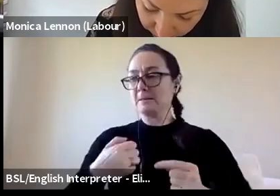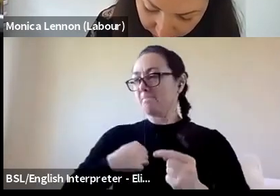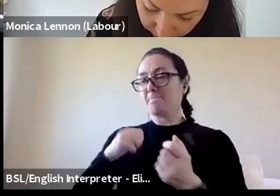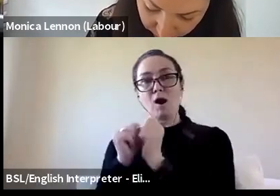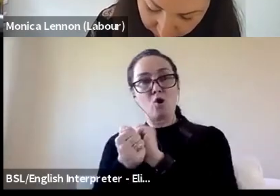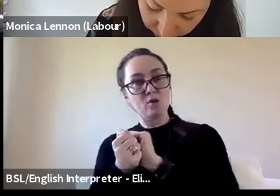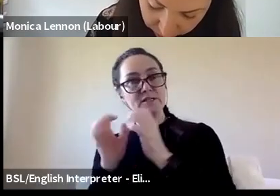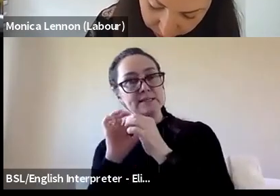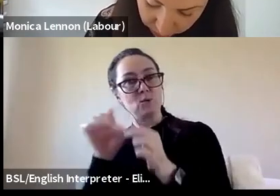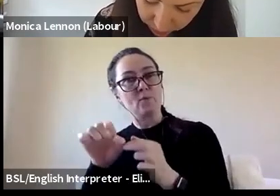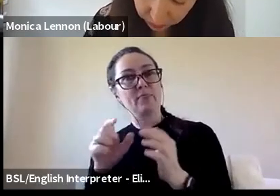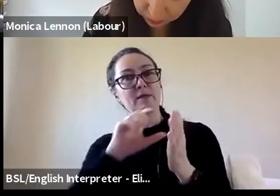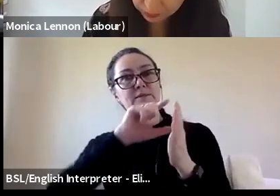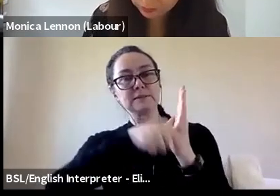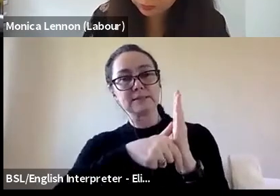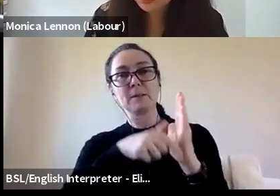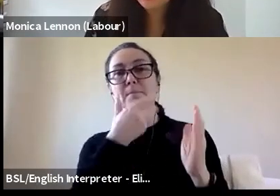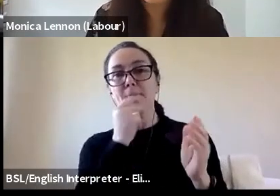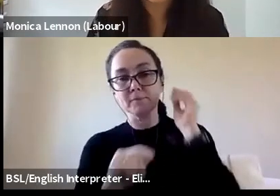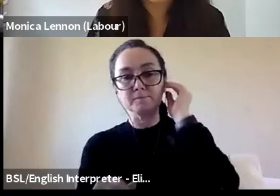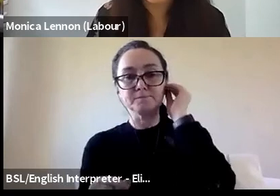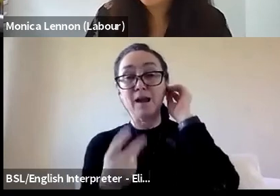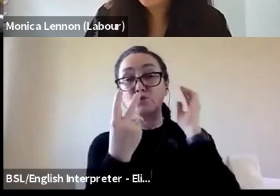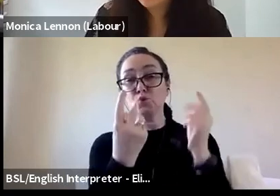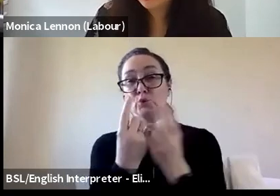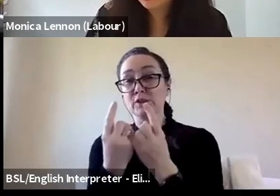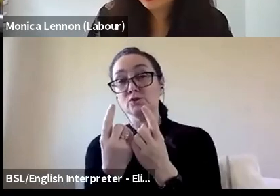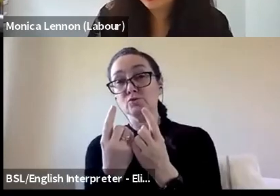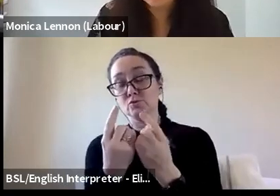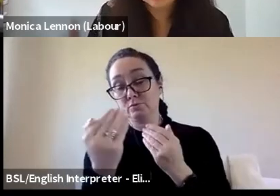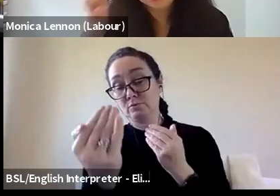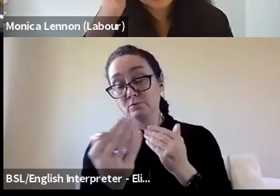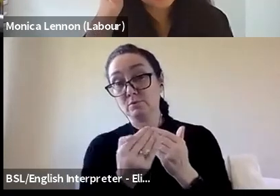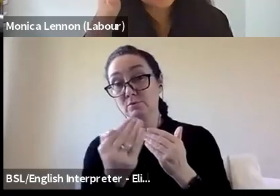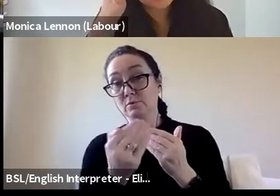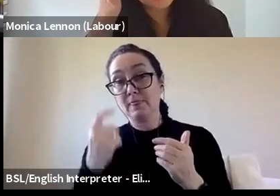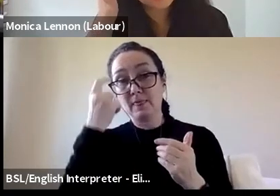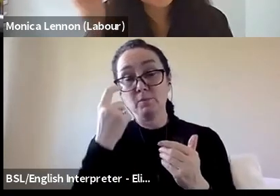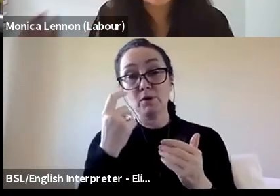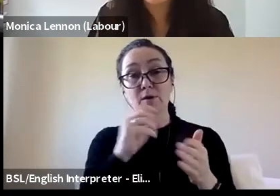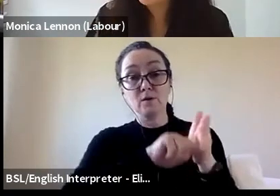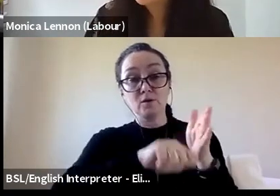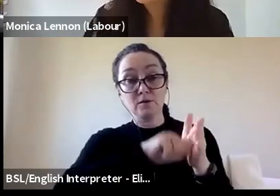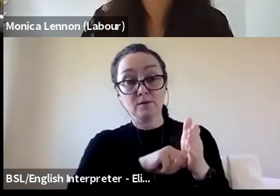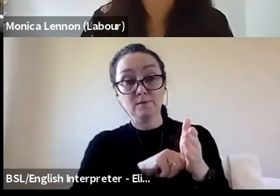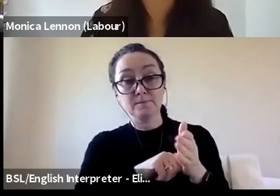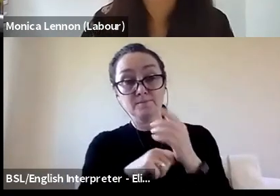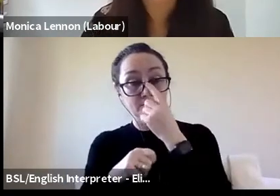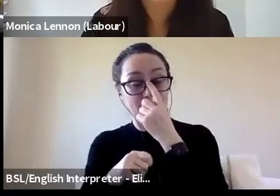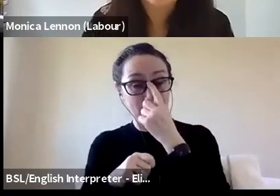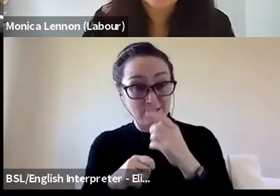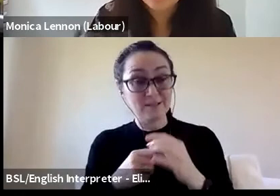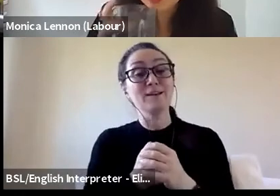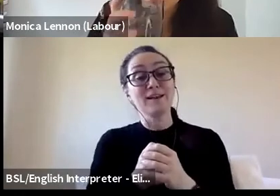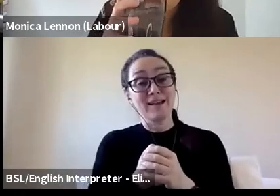there are two issues within this election coming up. Clearly, the constitutional question. If you don't want to be independent, then